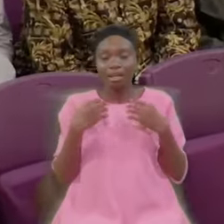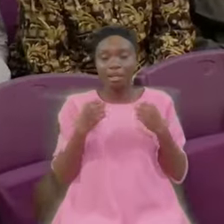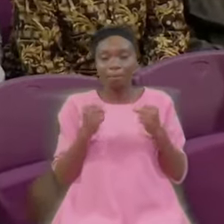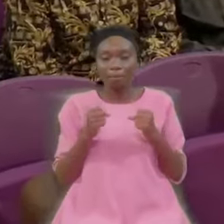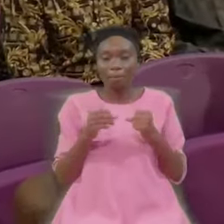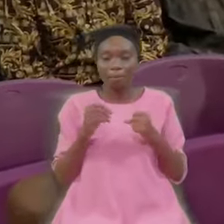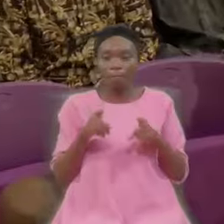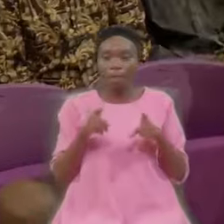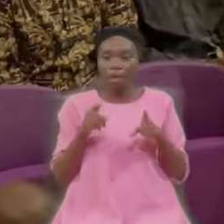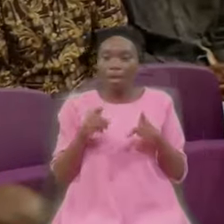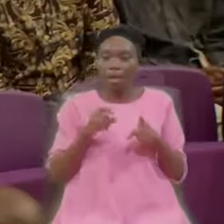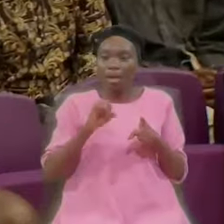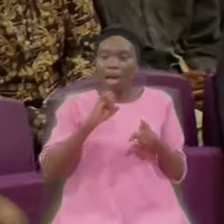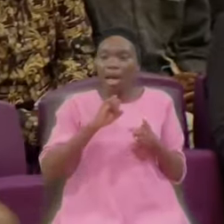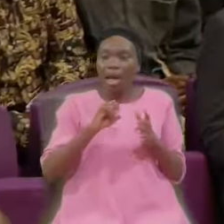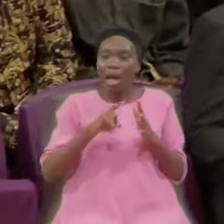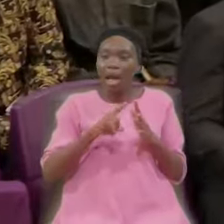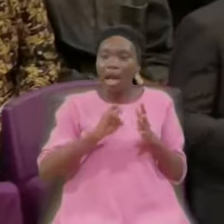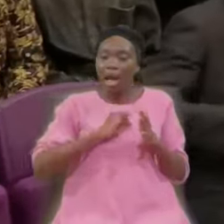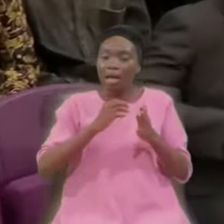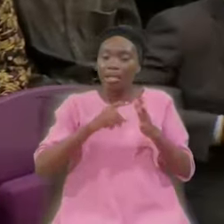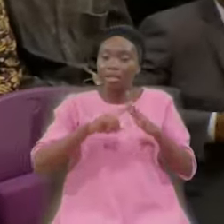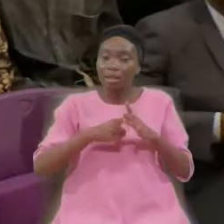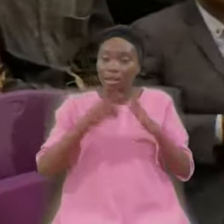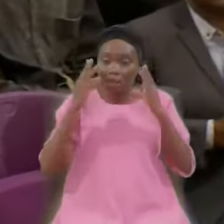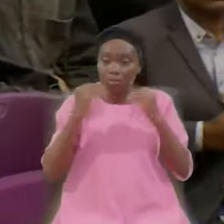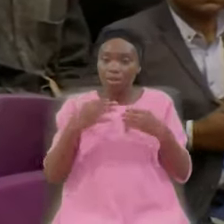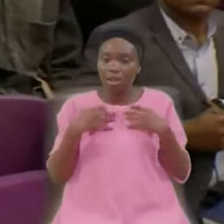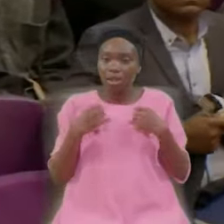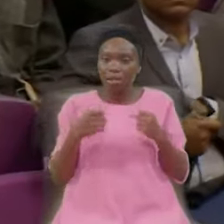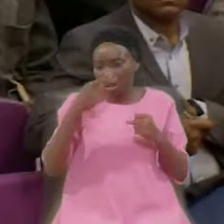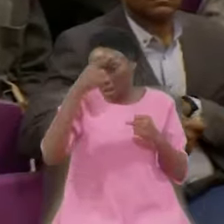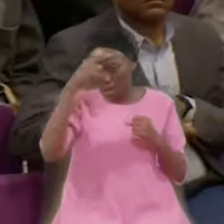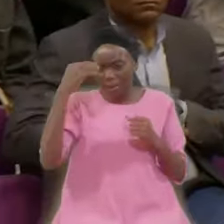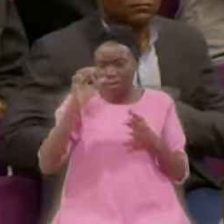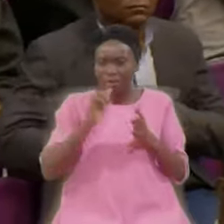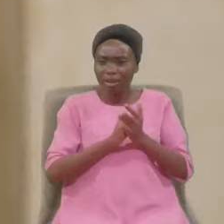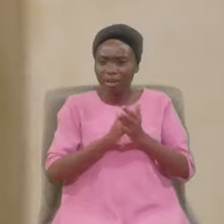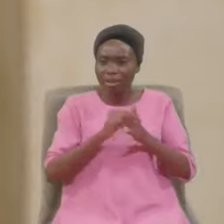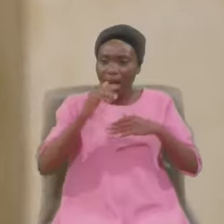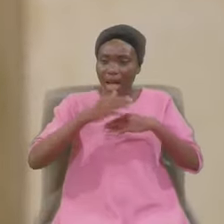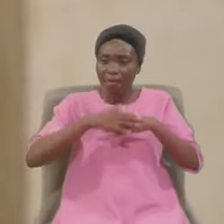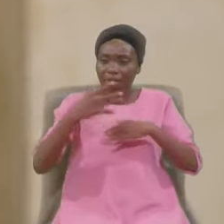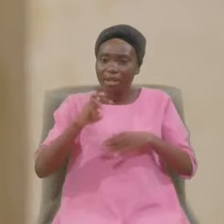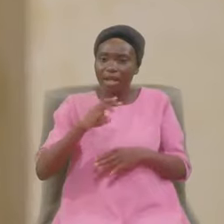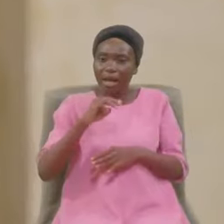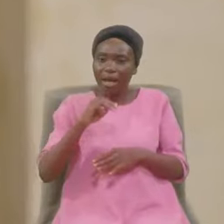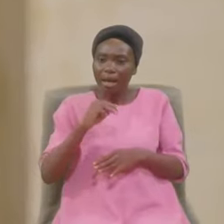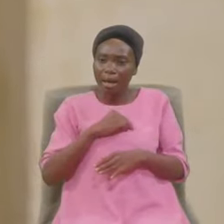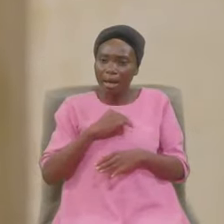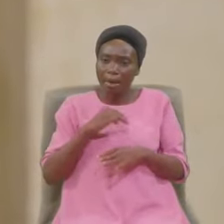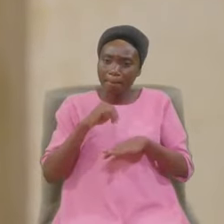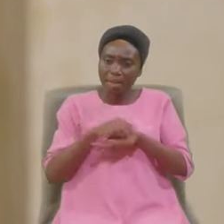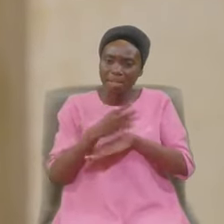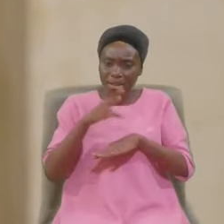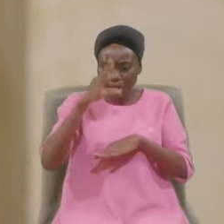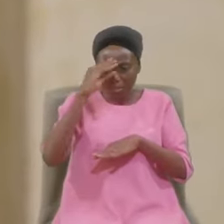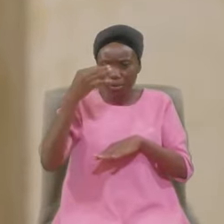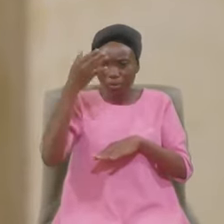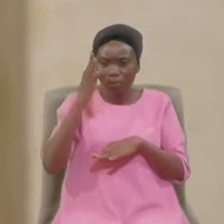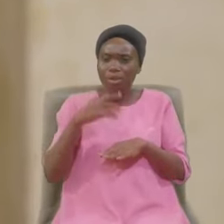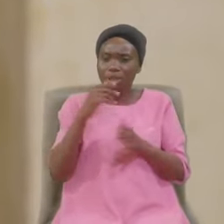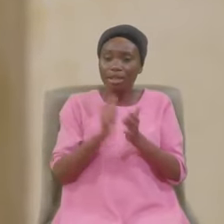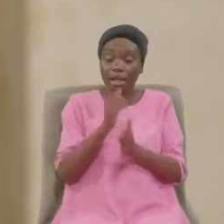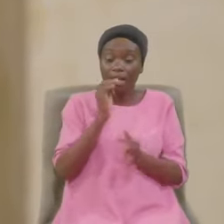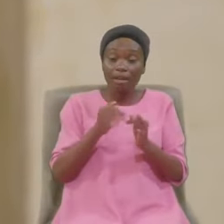So I'm seeing something like healing. So because of that, after the message, the man of God said that if there's anyone that